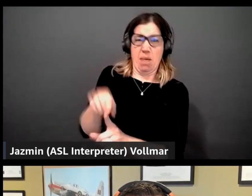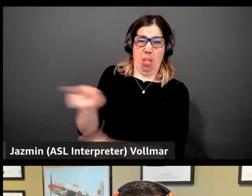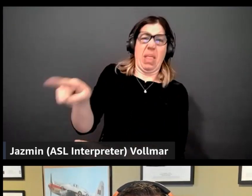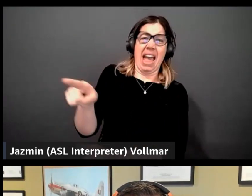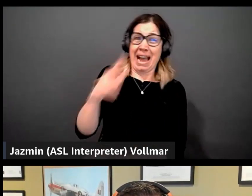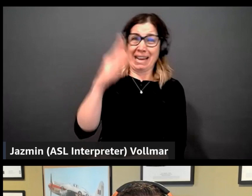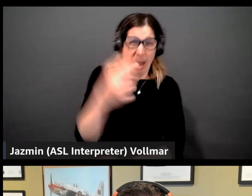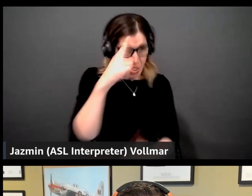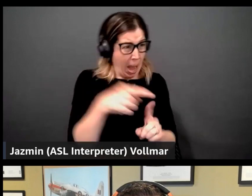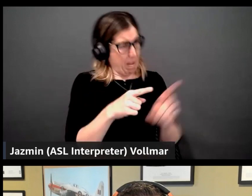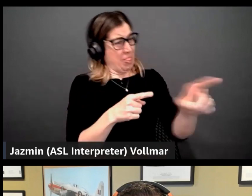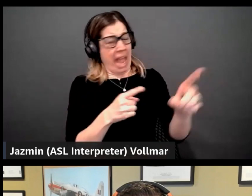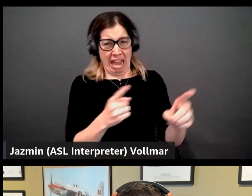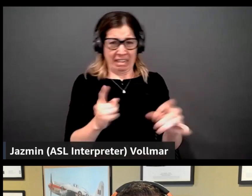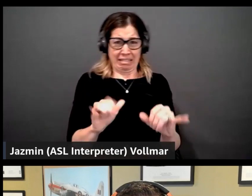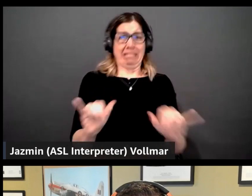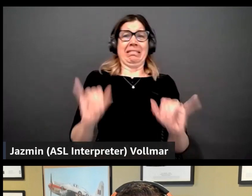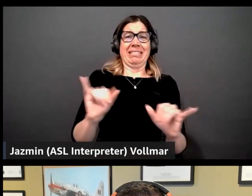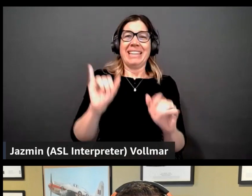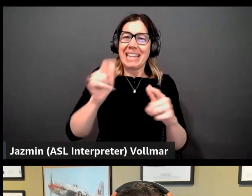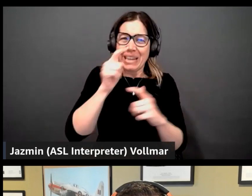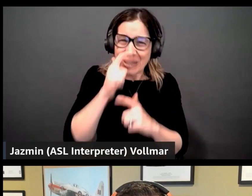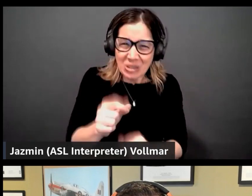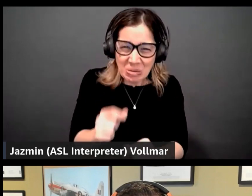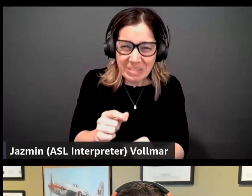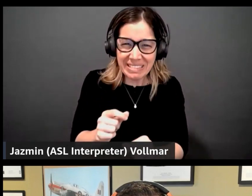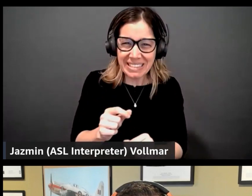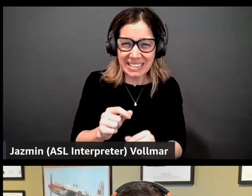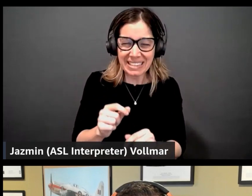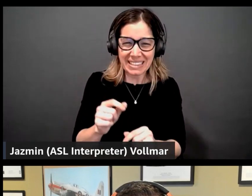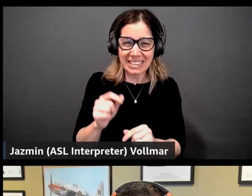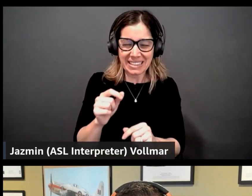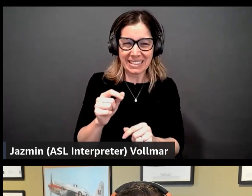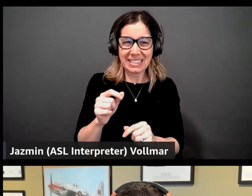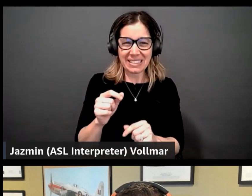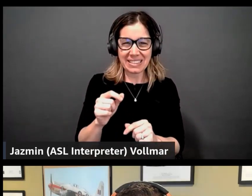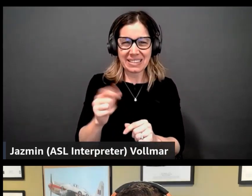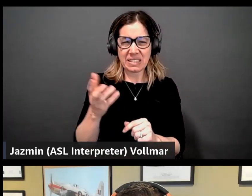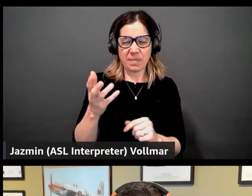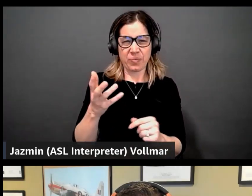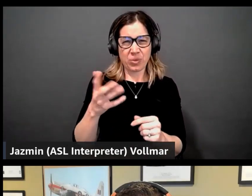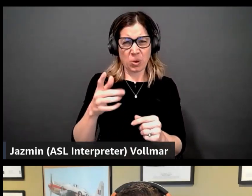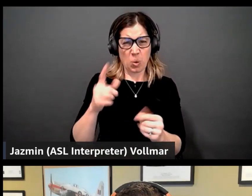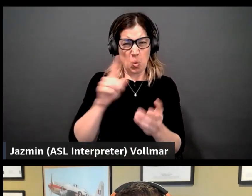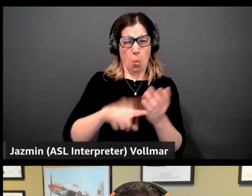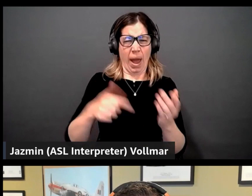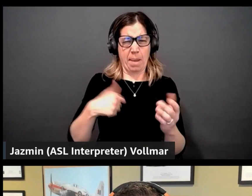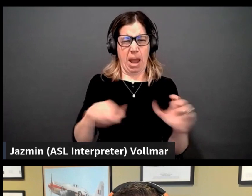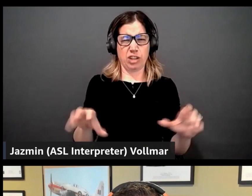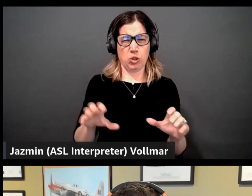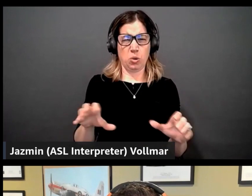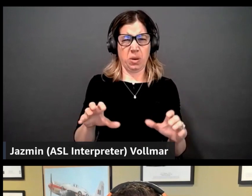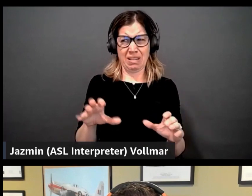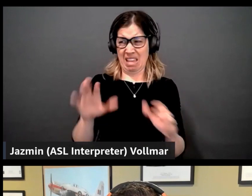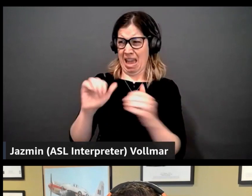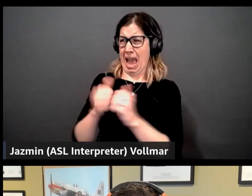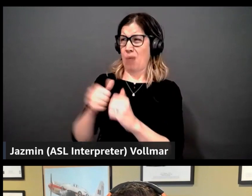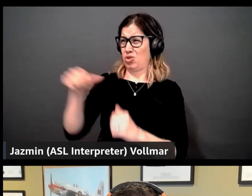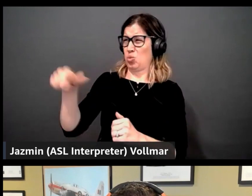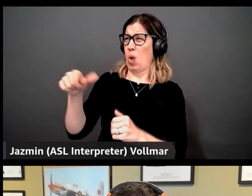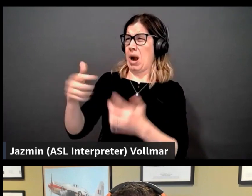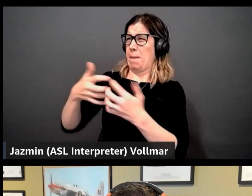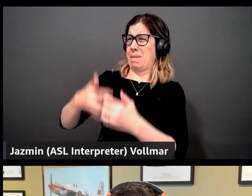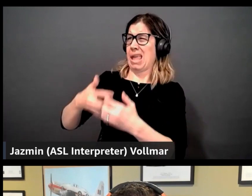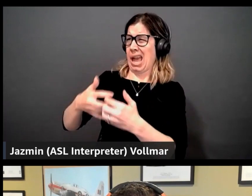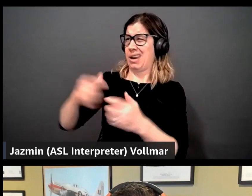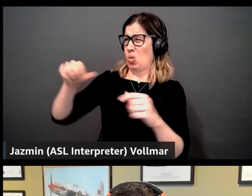to me usually the really interesting part, because you really question what am I actually doing, and how does quantum mechanics, quantum